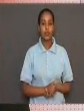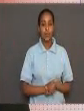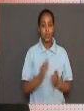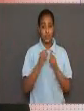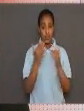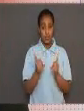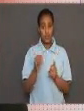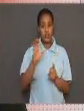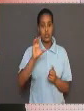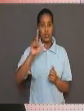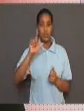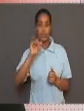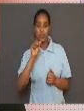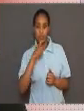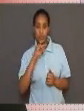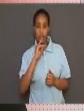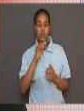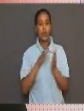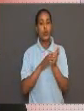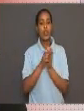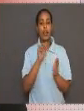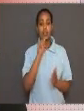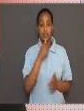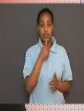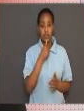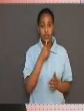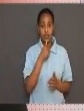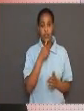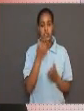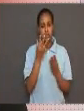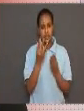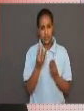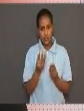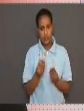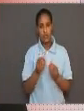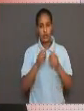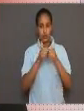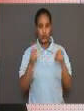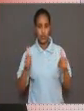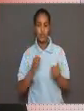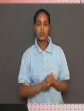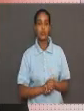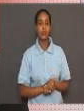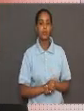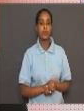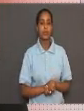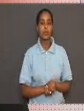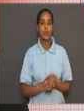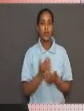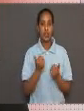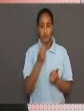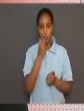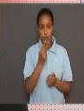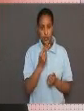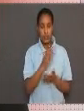Since carboxylic acids are weak acids, they slightly dissociate. Let us look